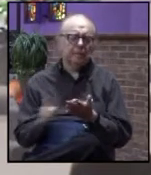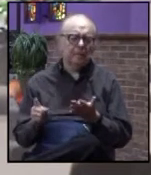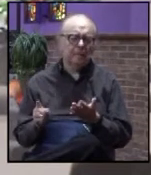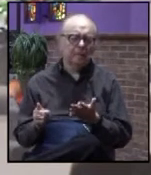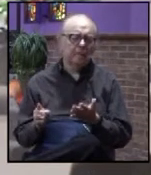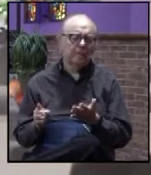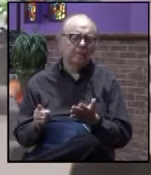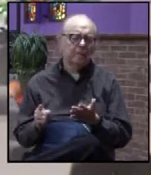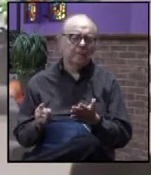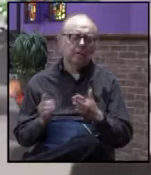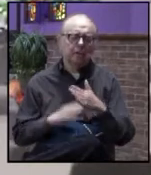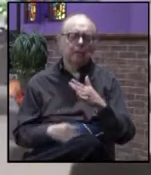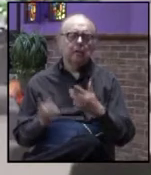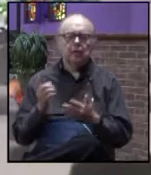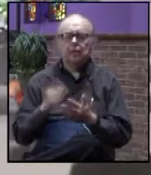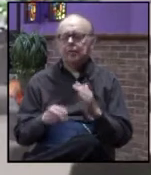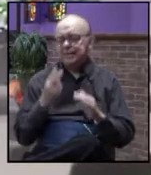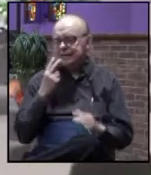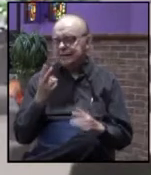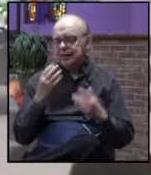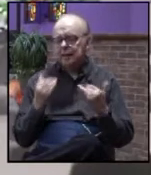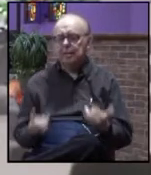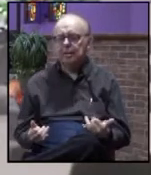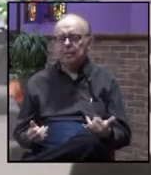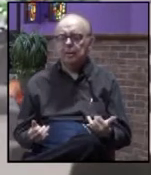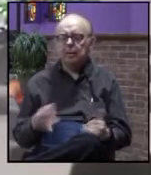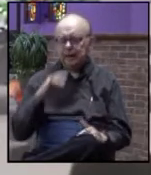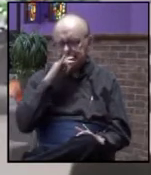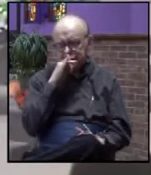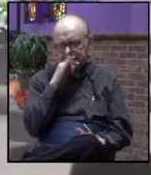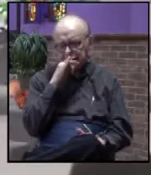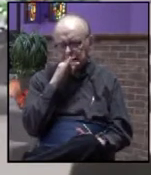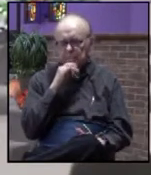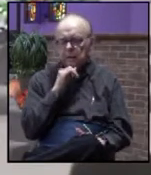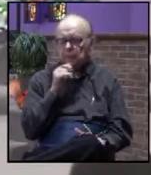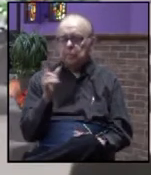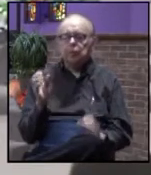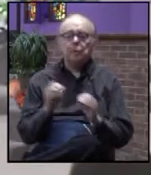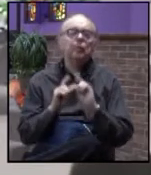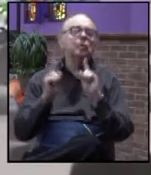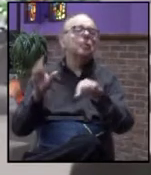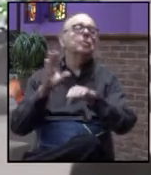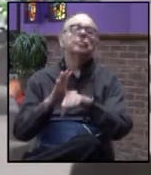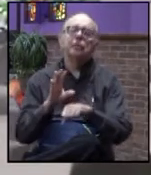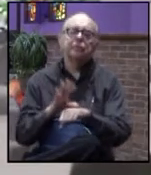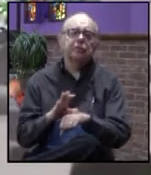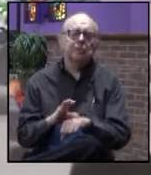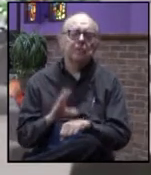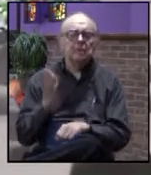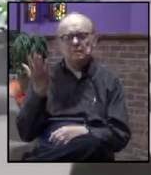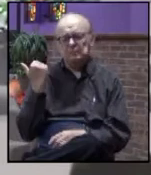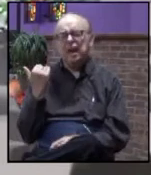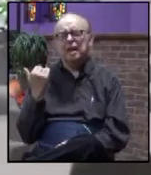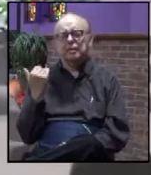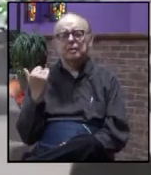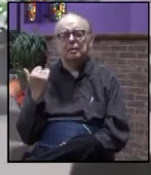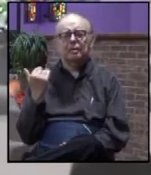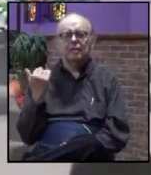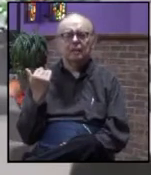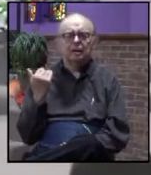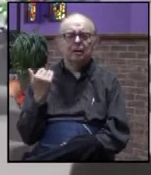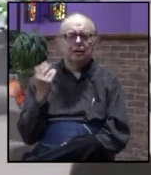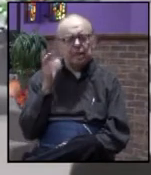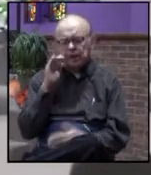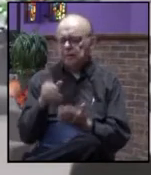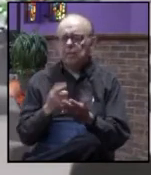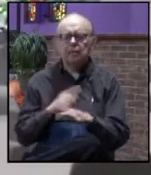that basically what you are seeing is kids are no longer going to church. Used to, you hear